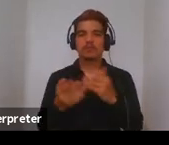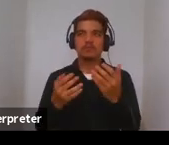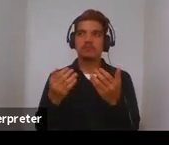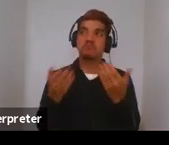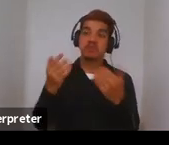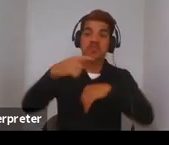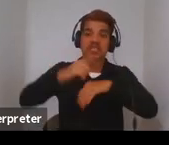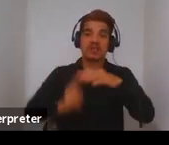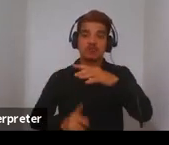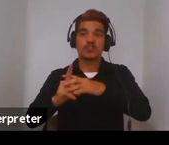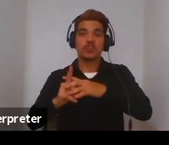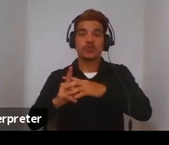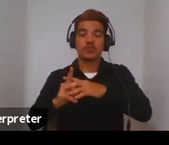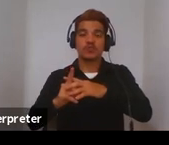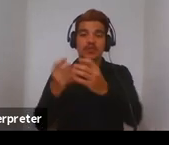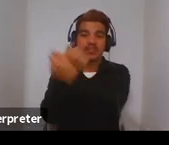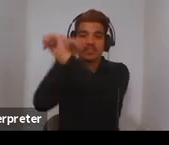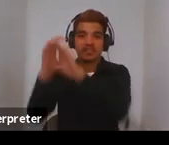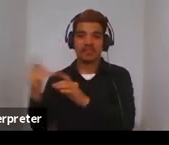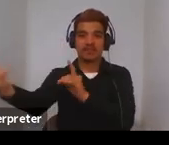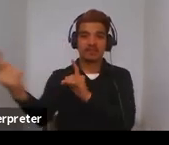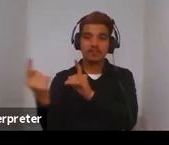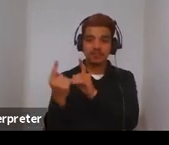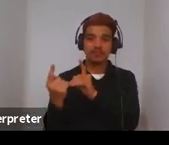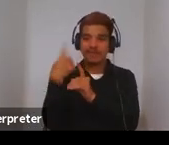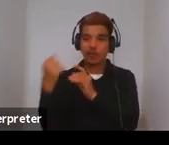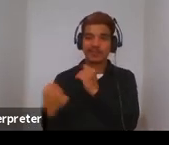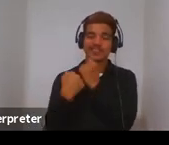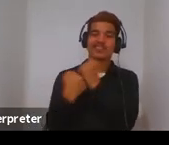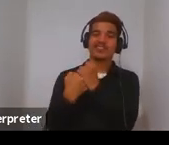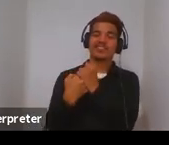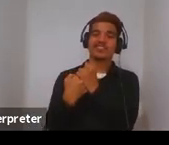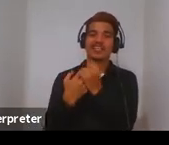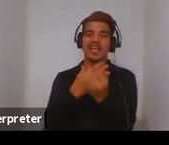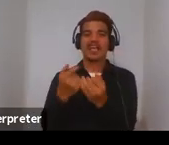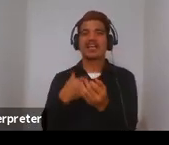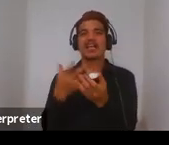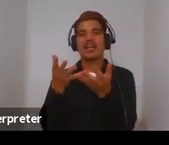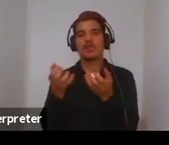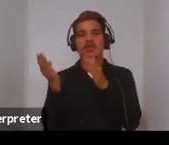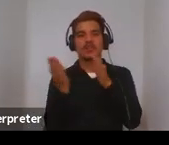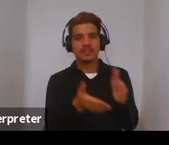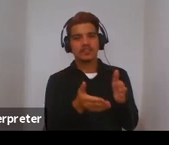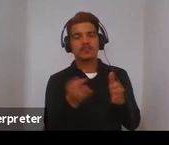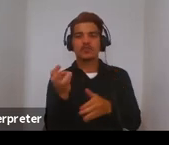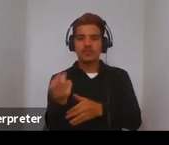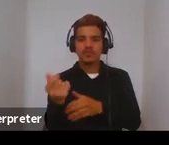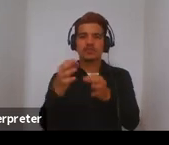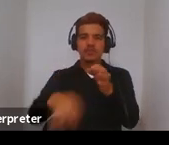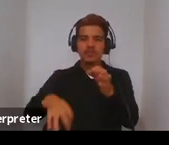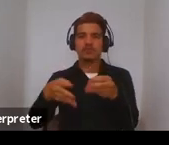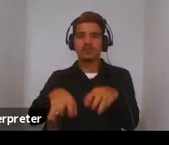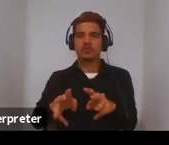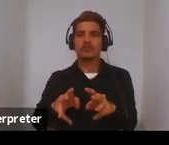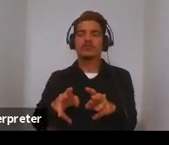when a survivor comes to you for help and support. And I really want to leave you with a few simple ways